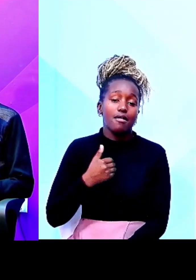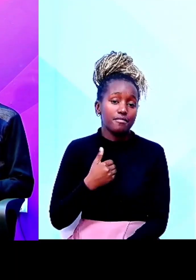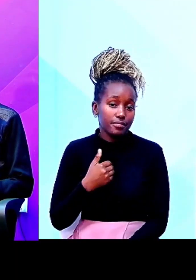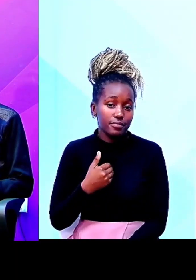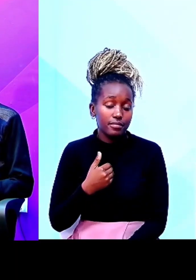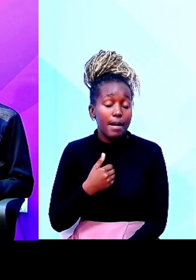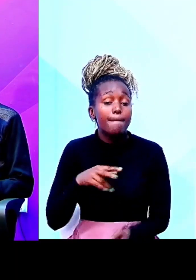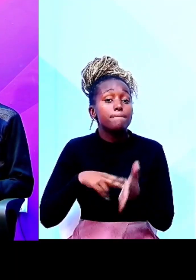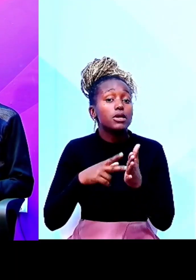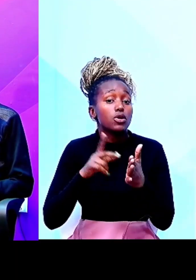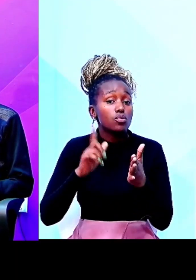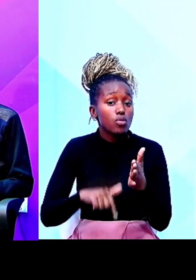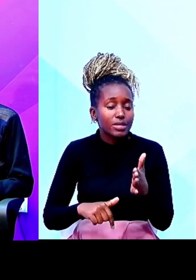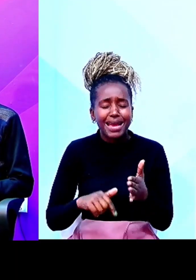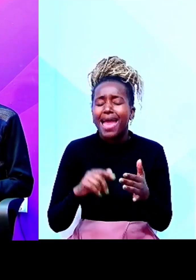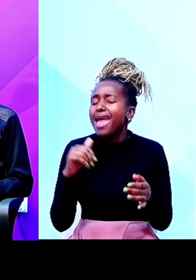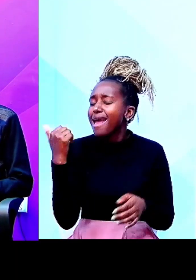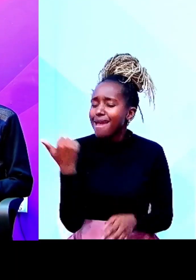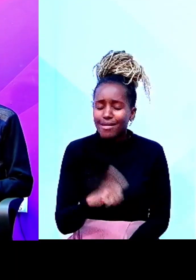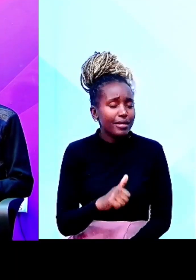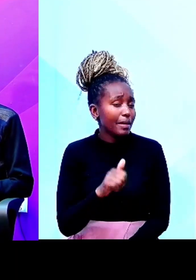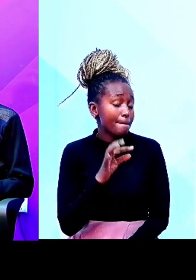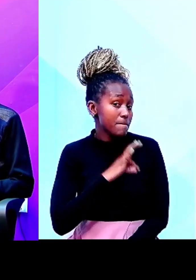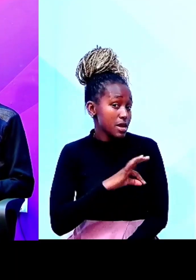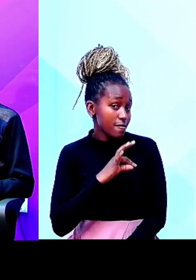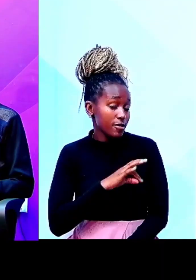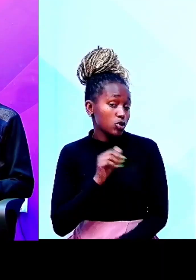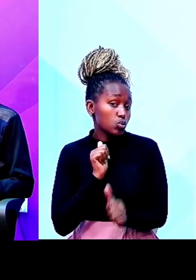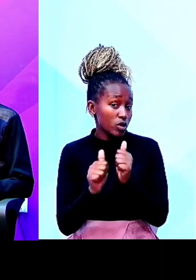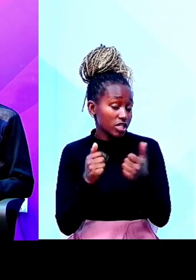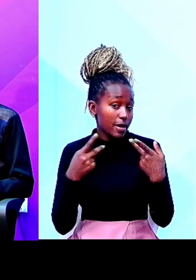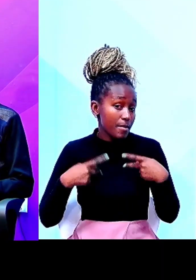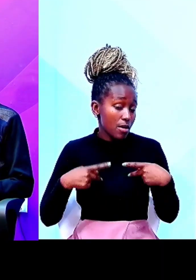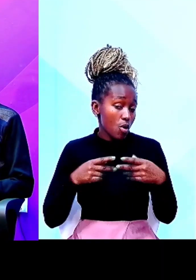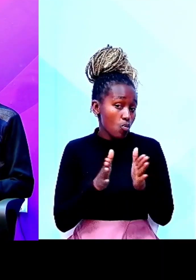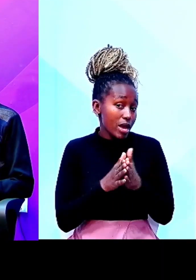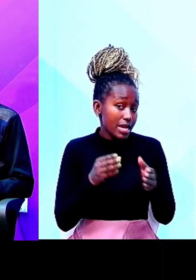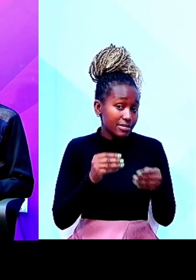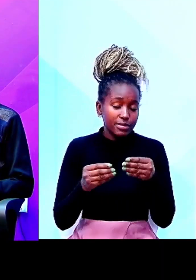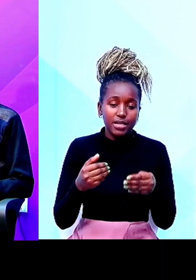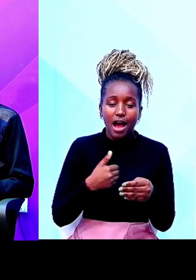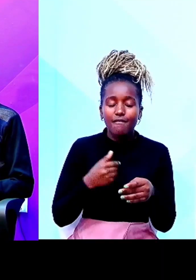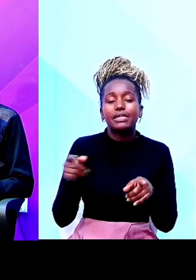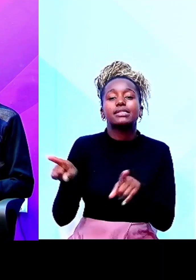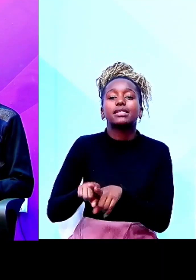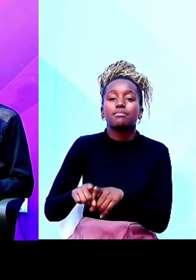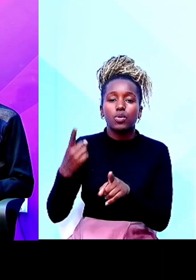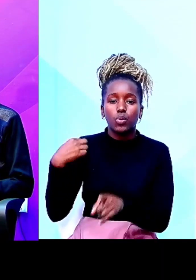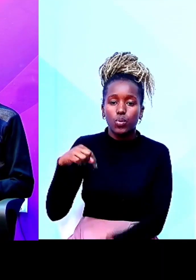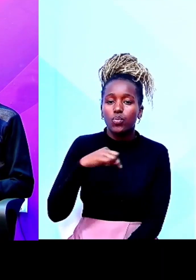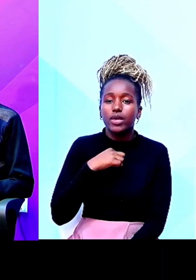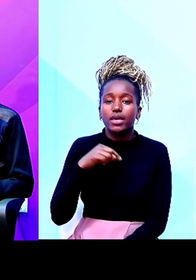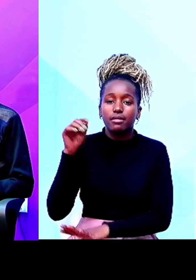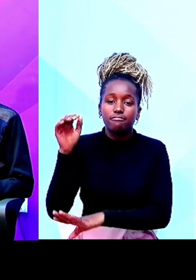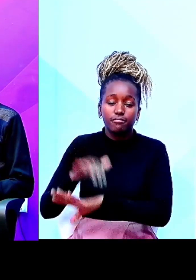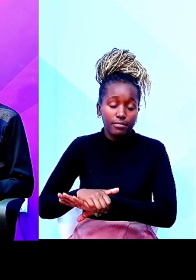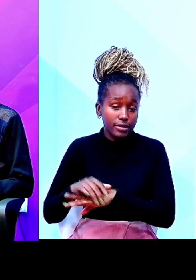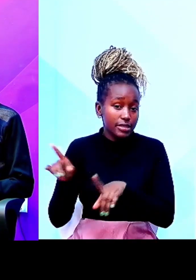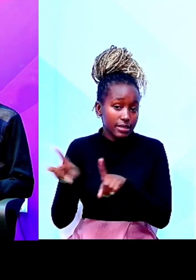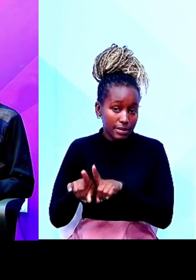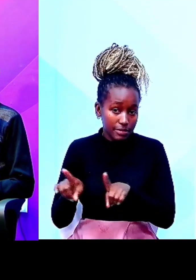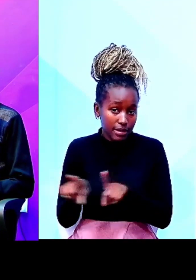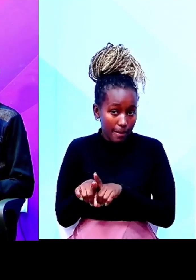any benefit that persons with disability is getting, even people with the epilepsy should also